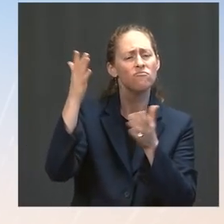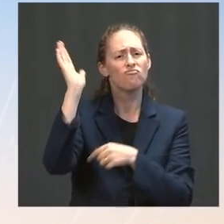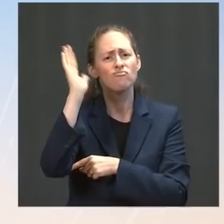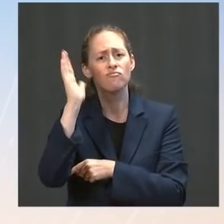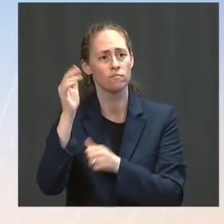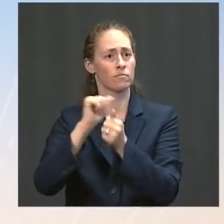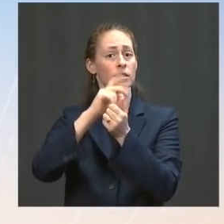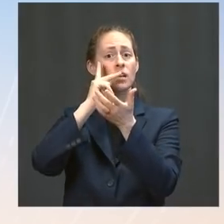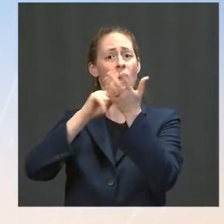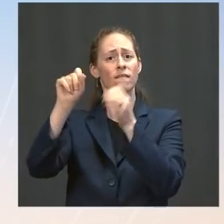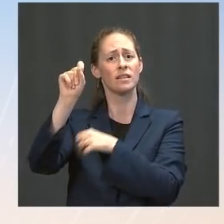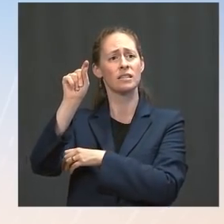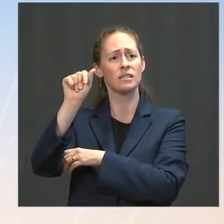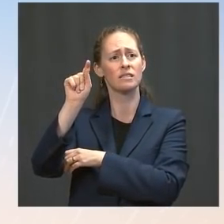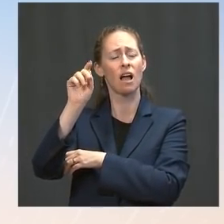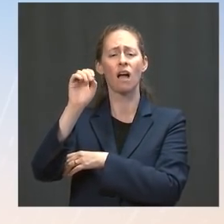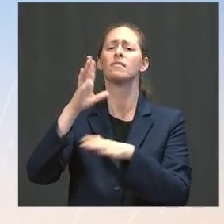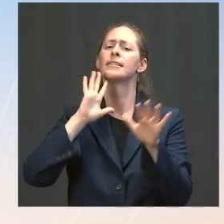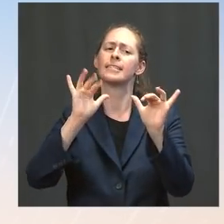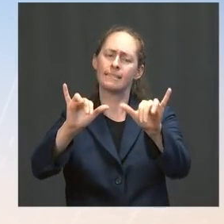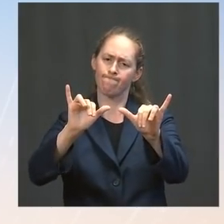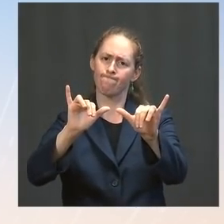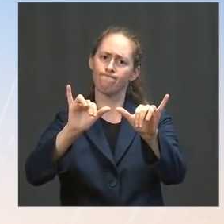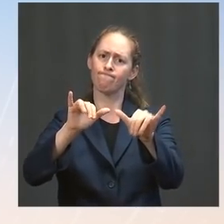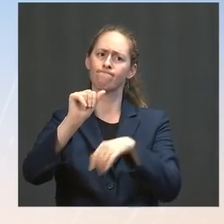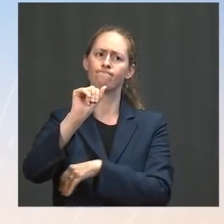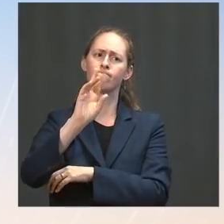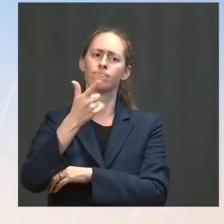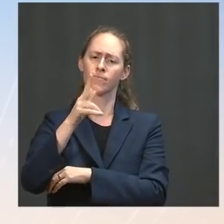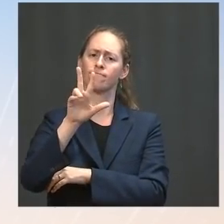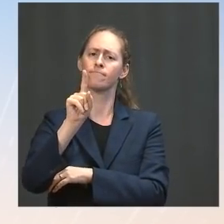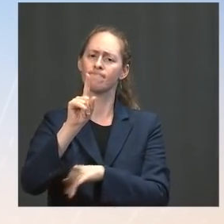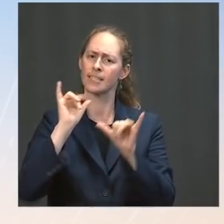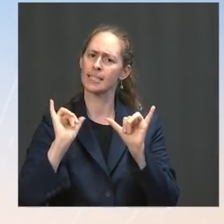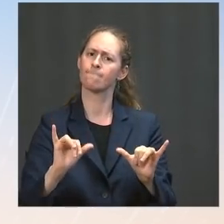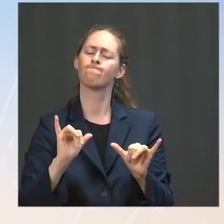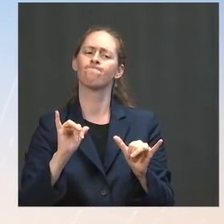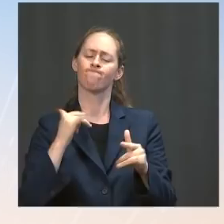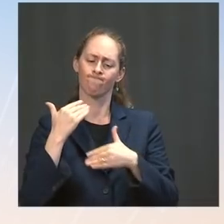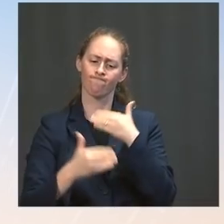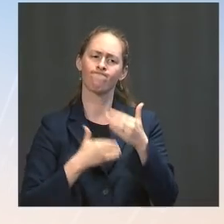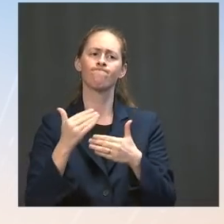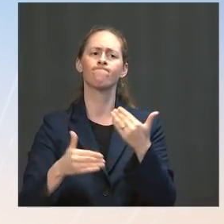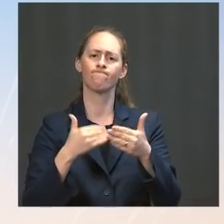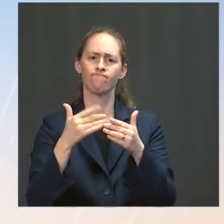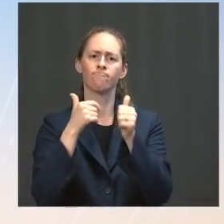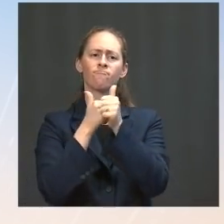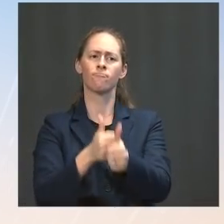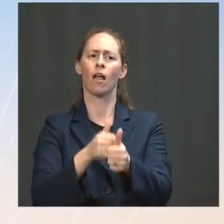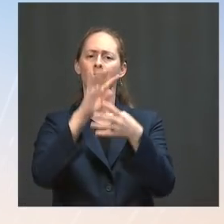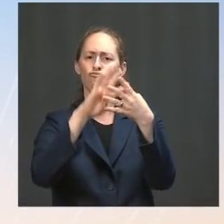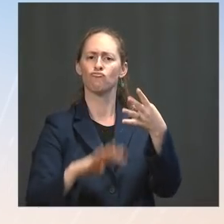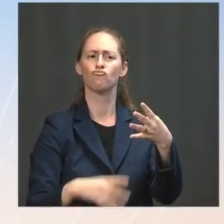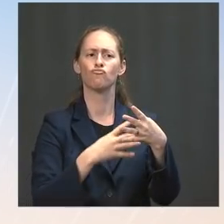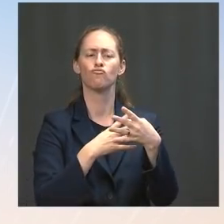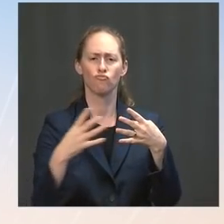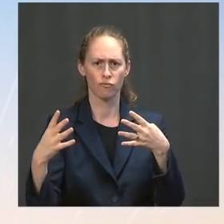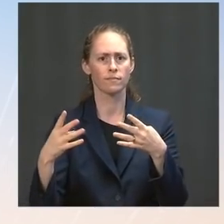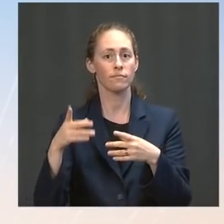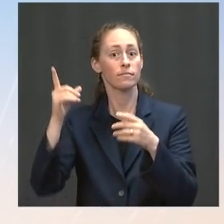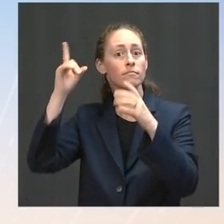understand he's gotten a copy of the 90-day report. Was there any conclusions that